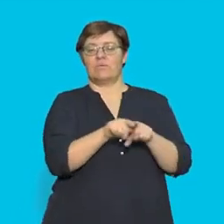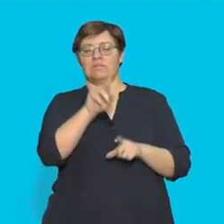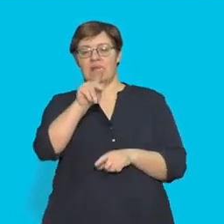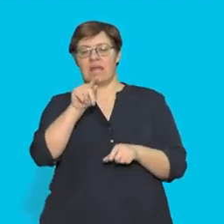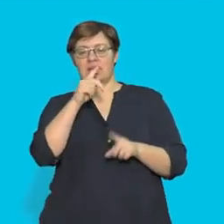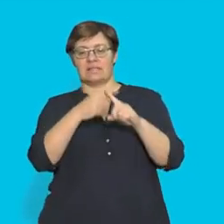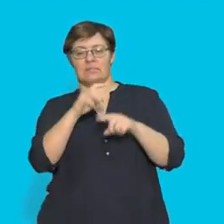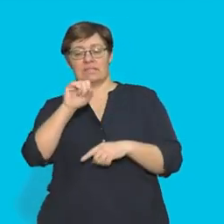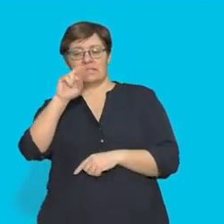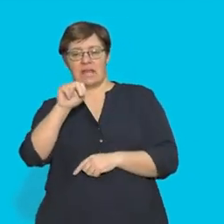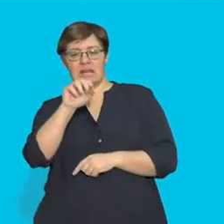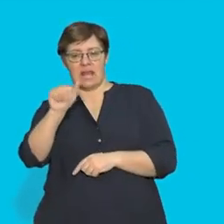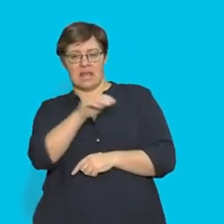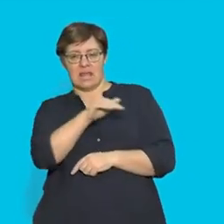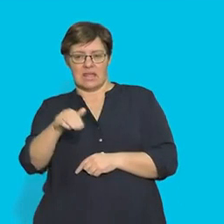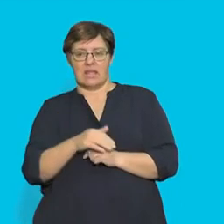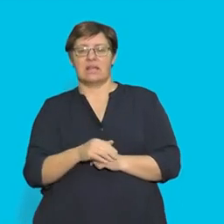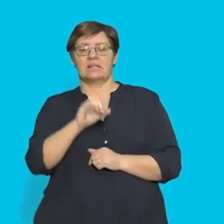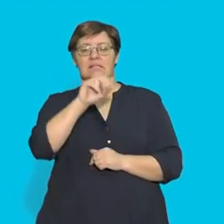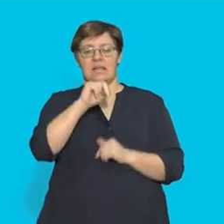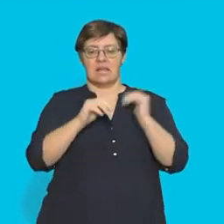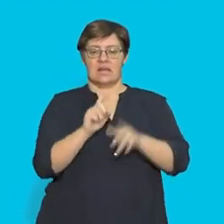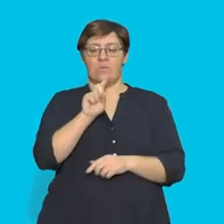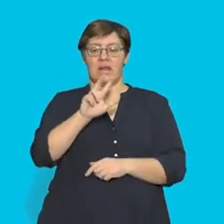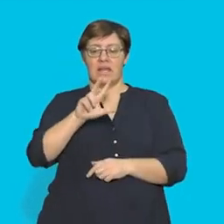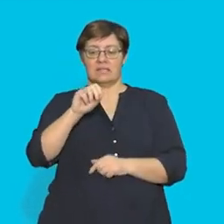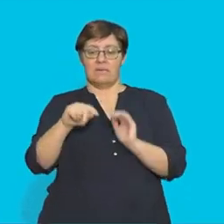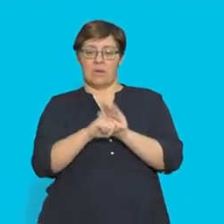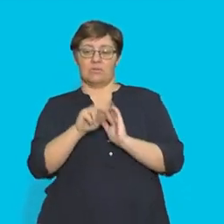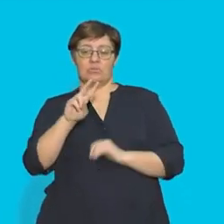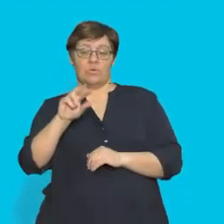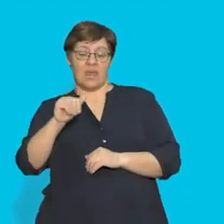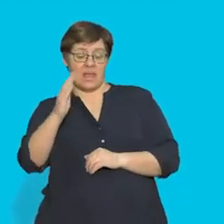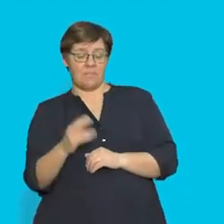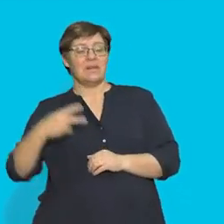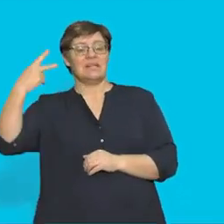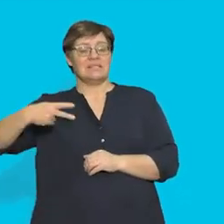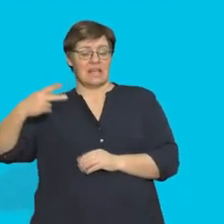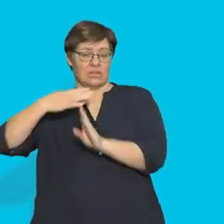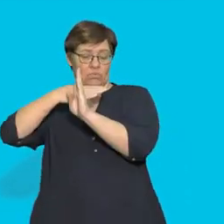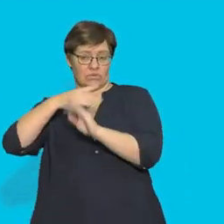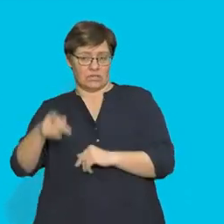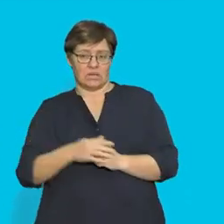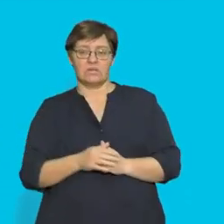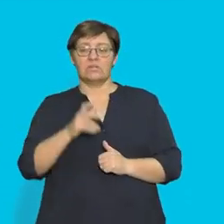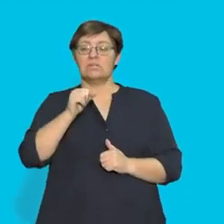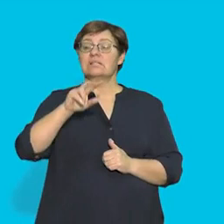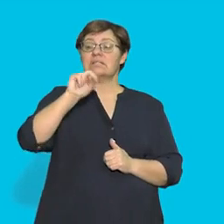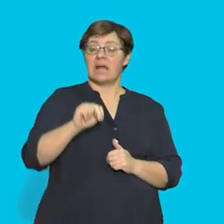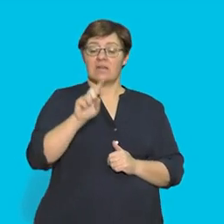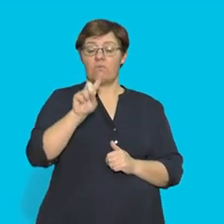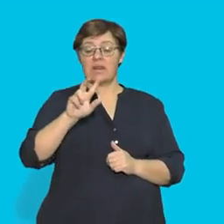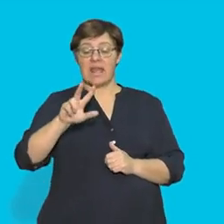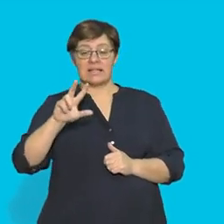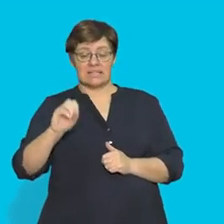becomes a reduction. This is, again, second quadrant. And sine in the second quadrant, we know we can simplify